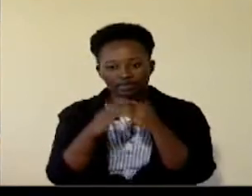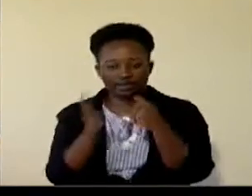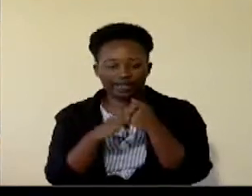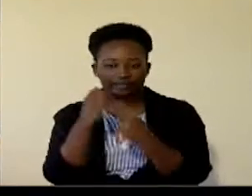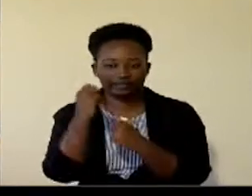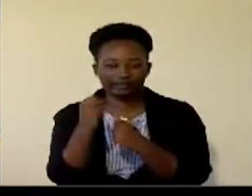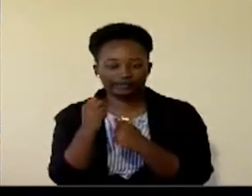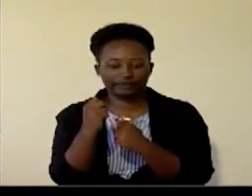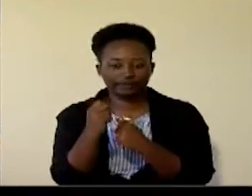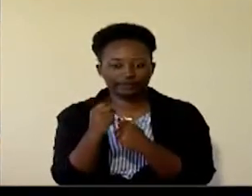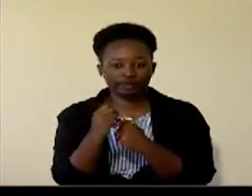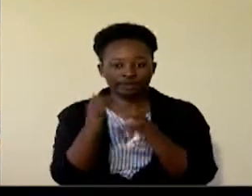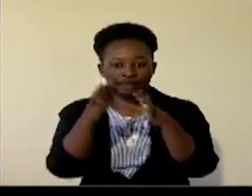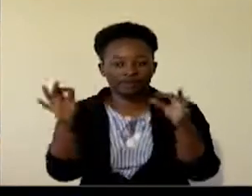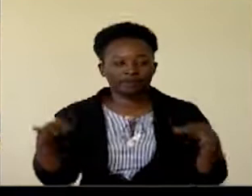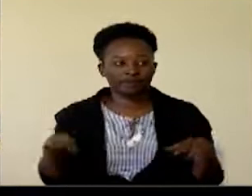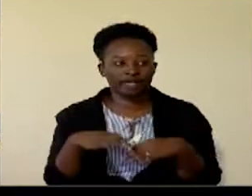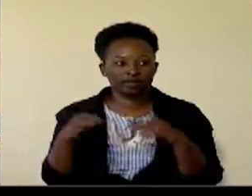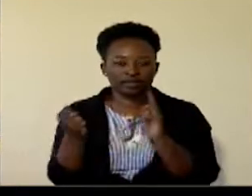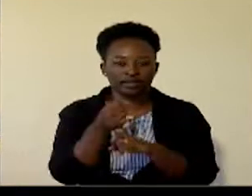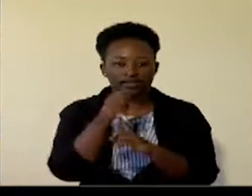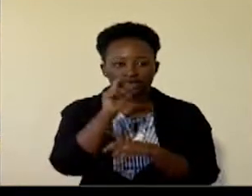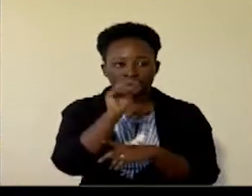1995, the formula to get the net capital